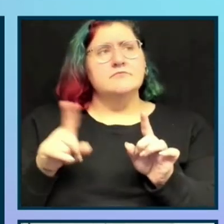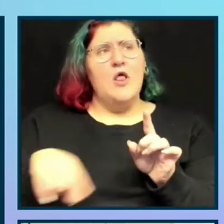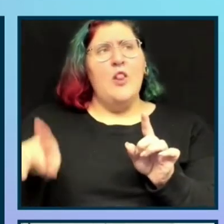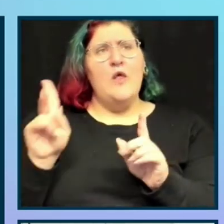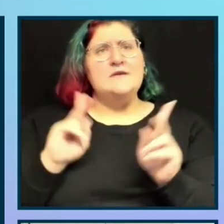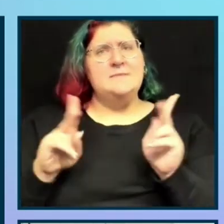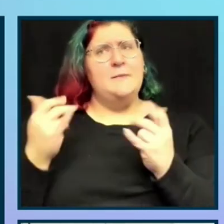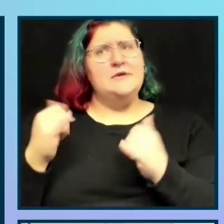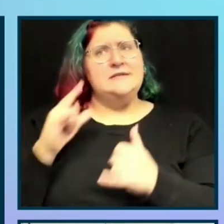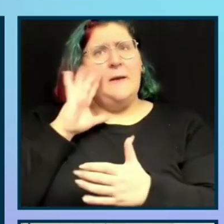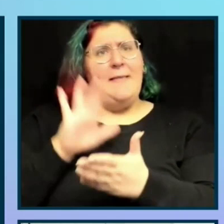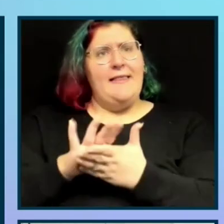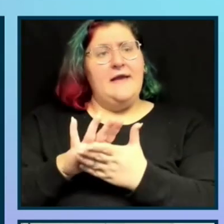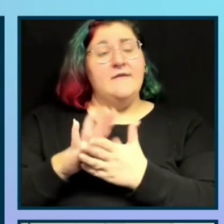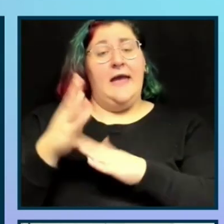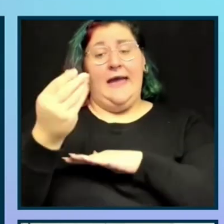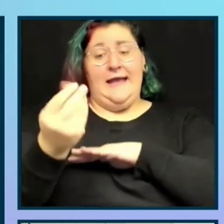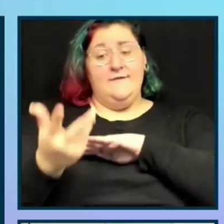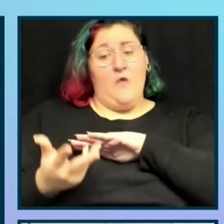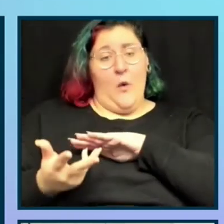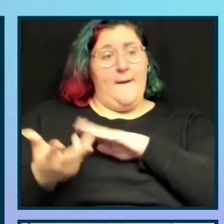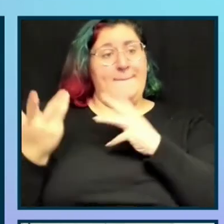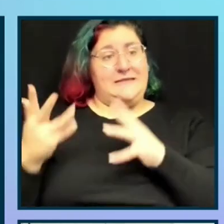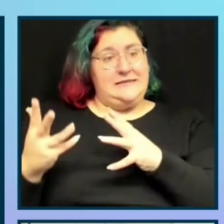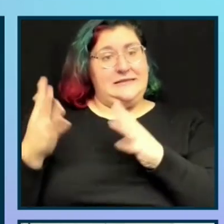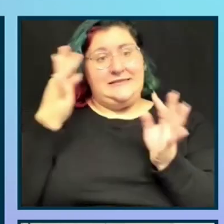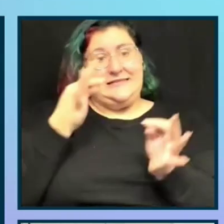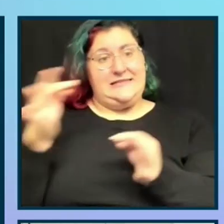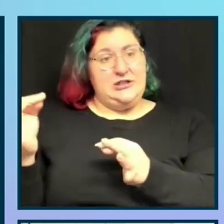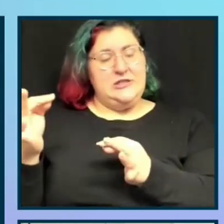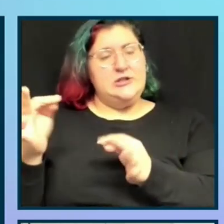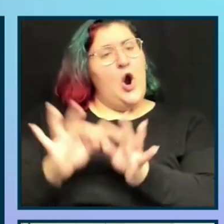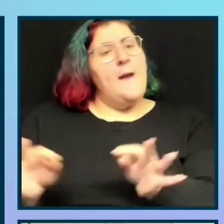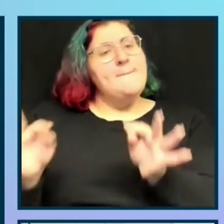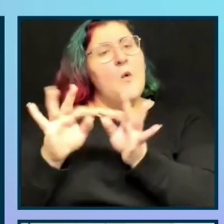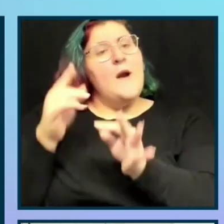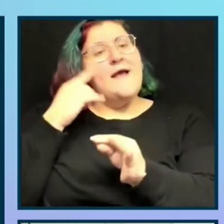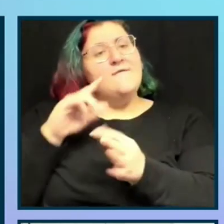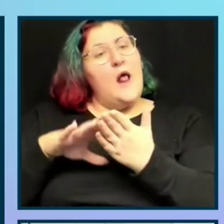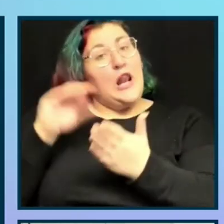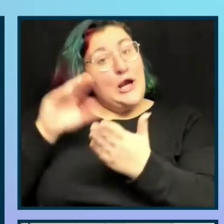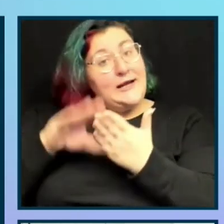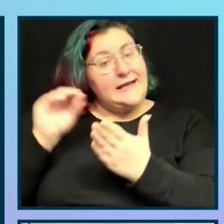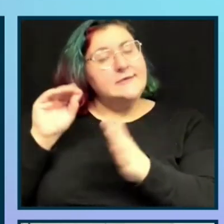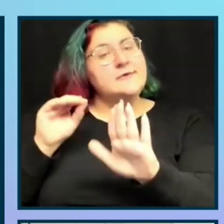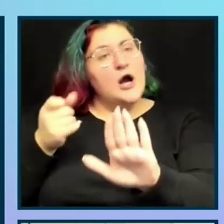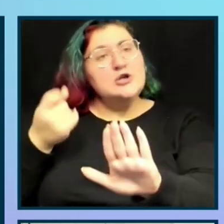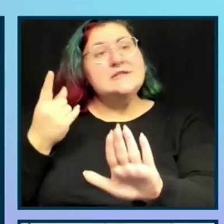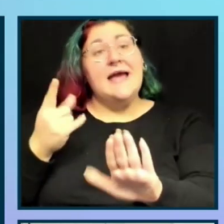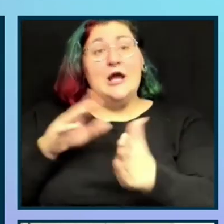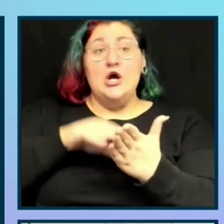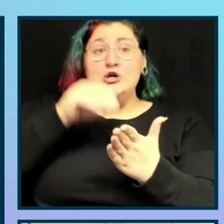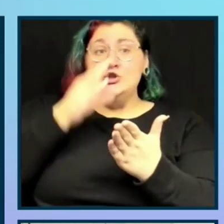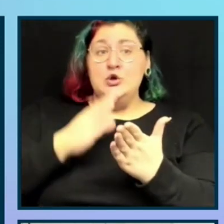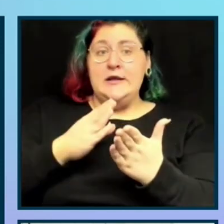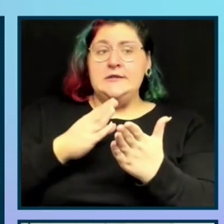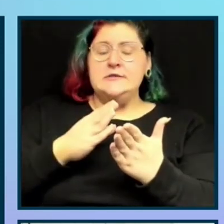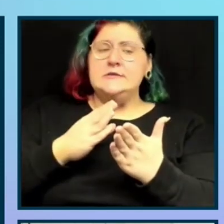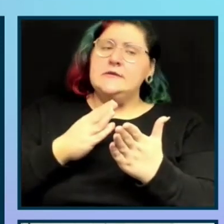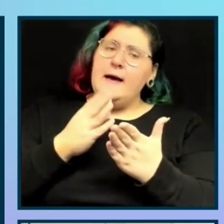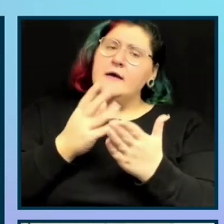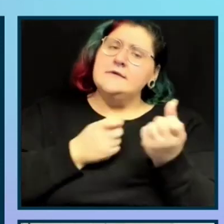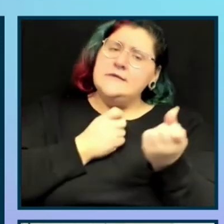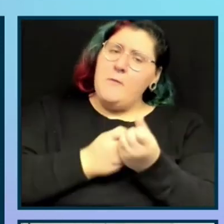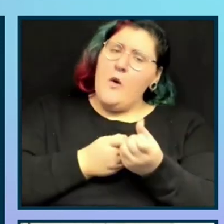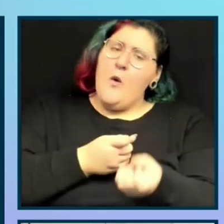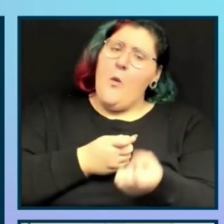I'd say that students leaned one way and professors another. And while there was kind of a split, really it was a little bit equal